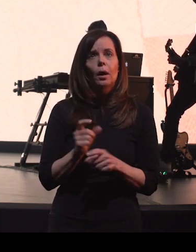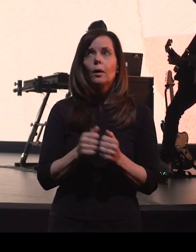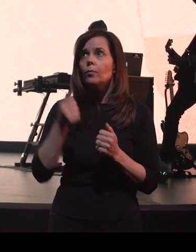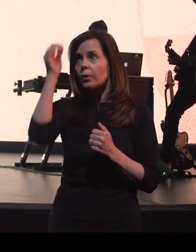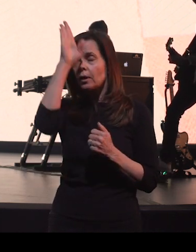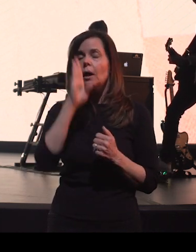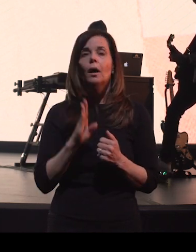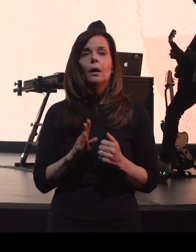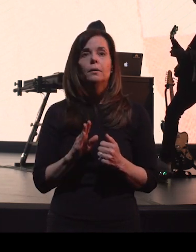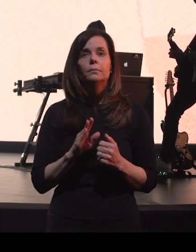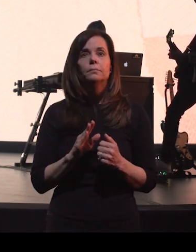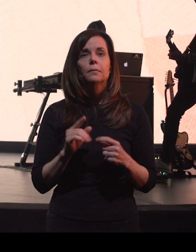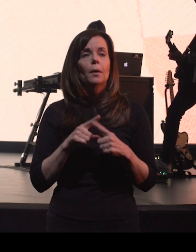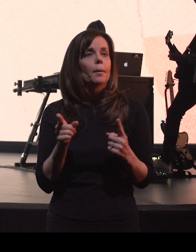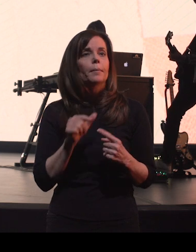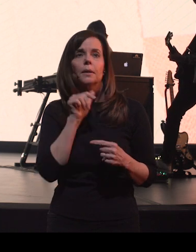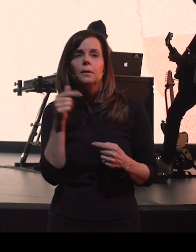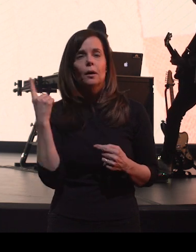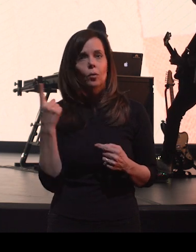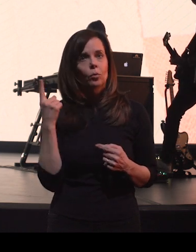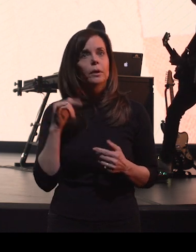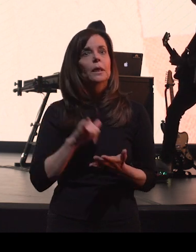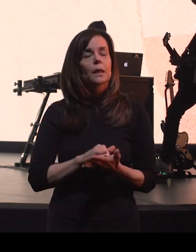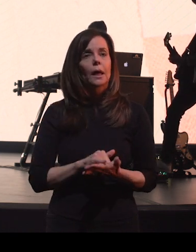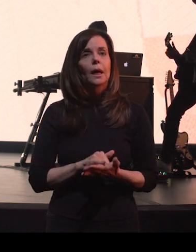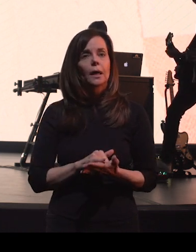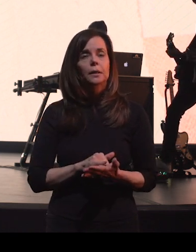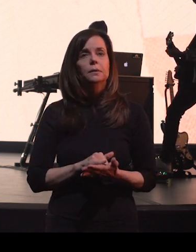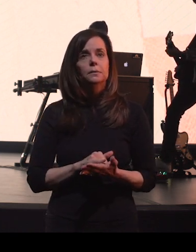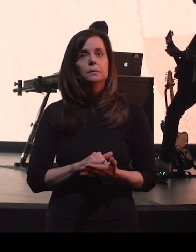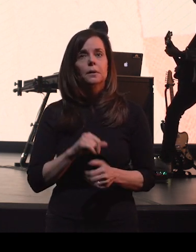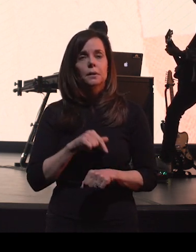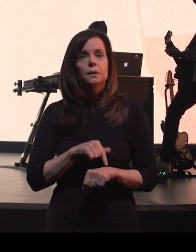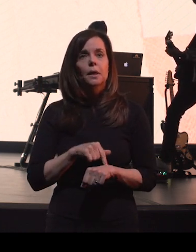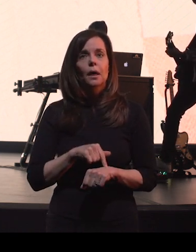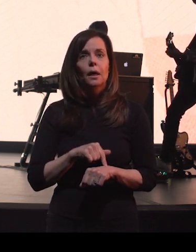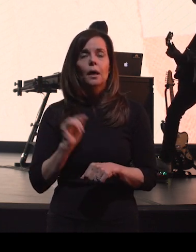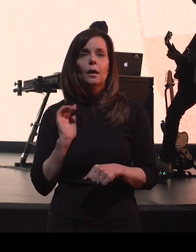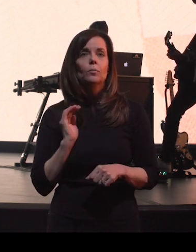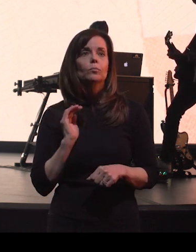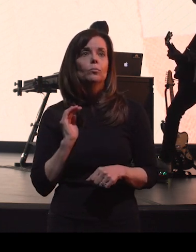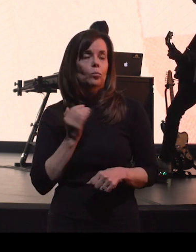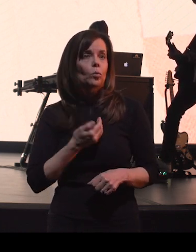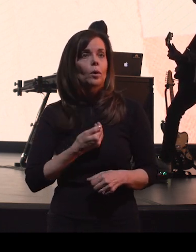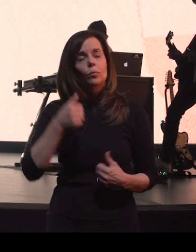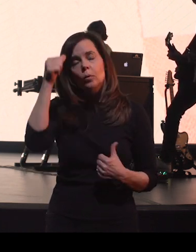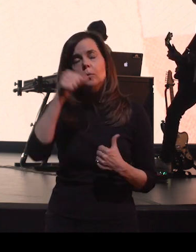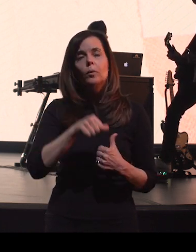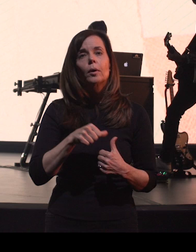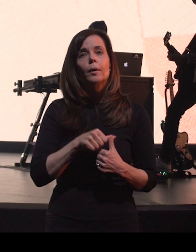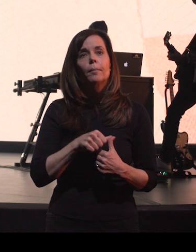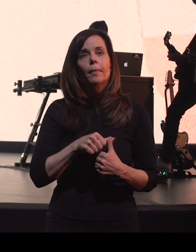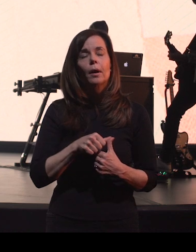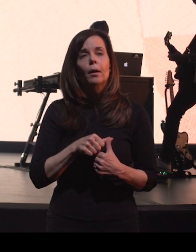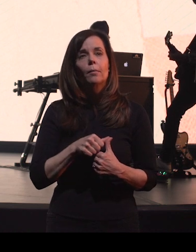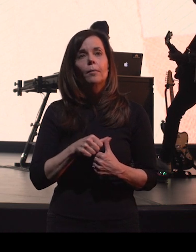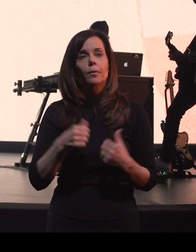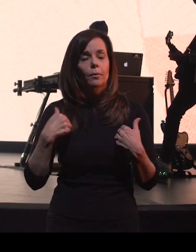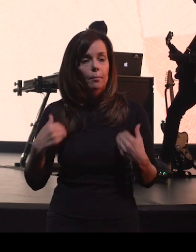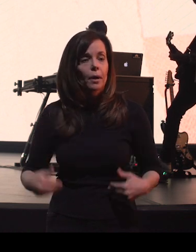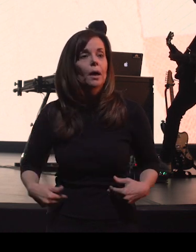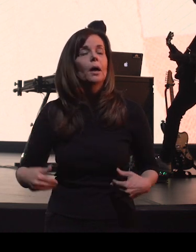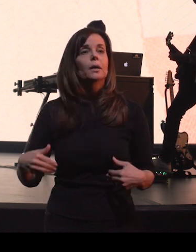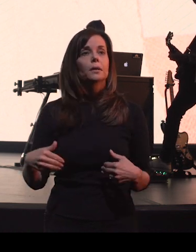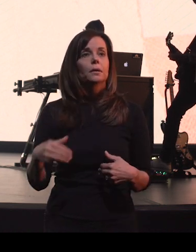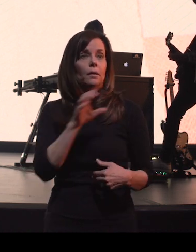just that. In this time where we remember Christ's body and his sacrifice represented by the bread and the juice,